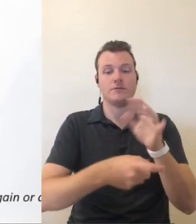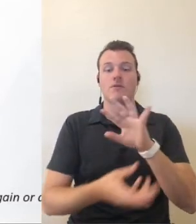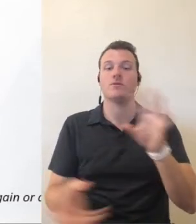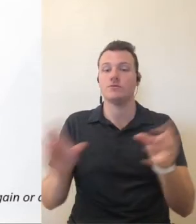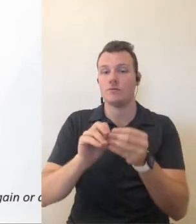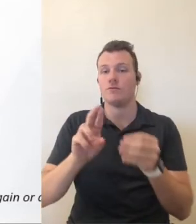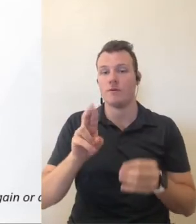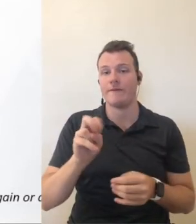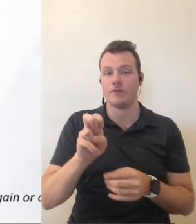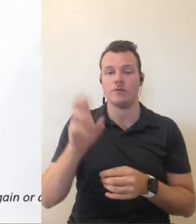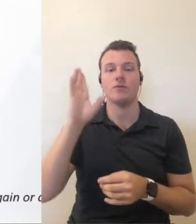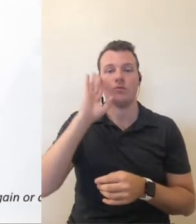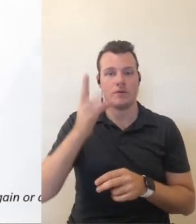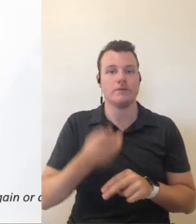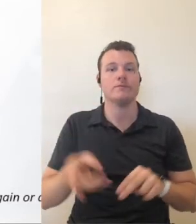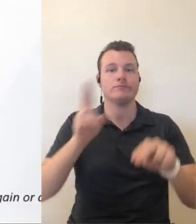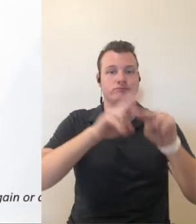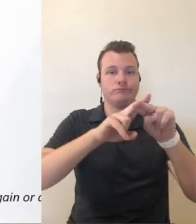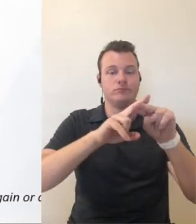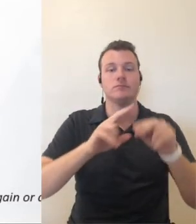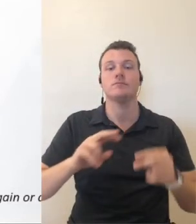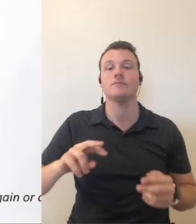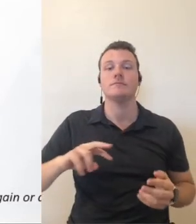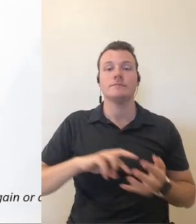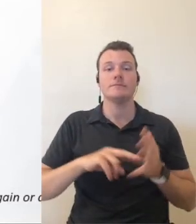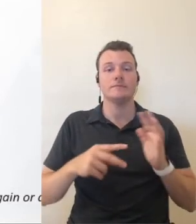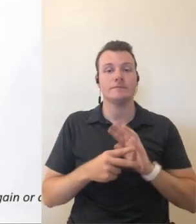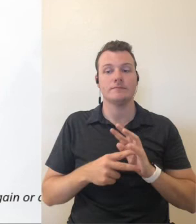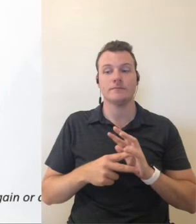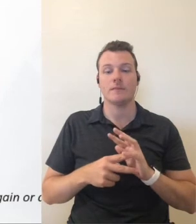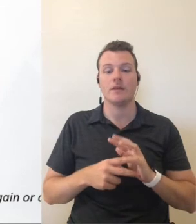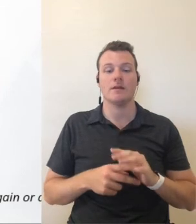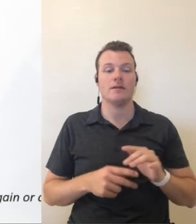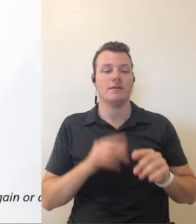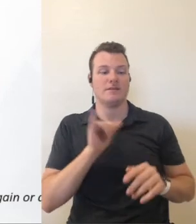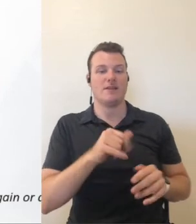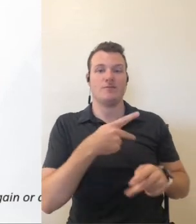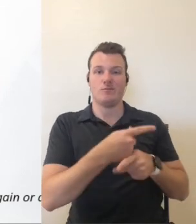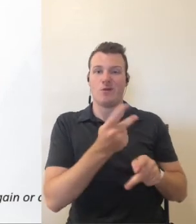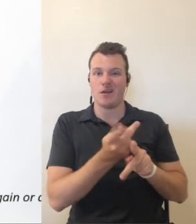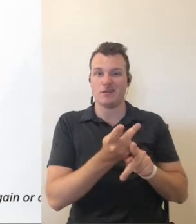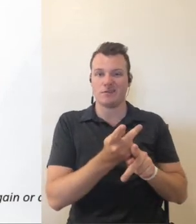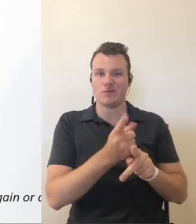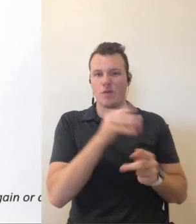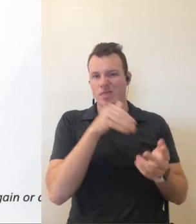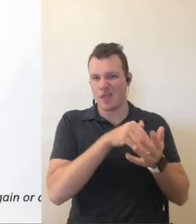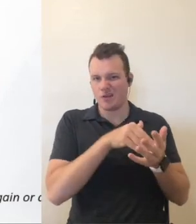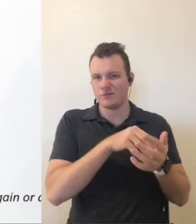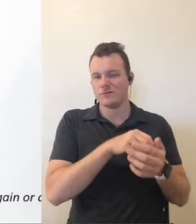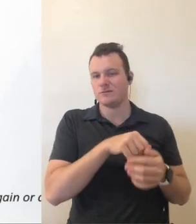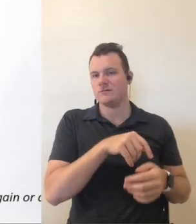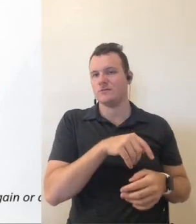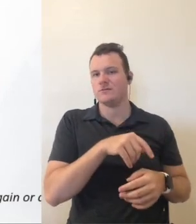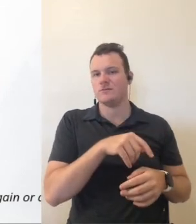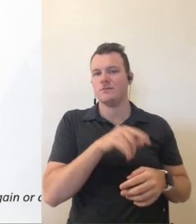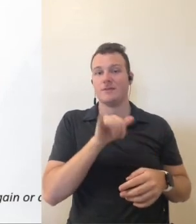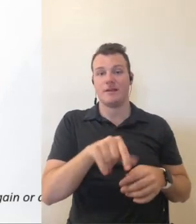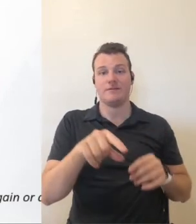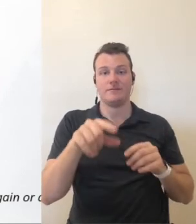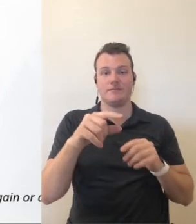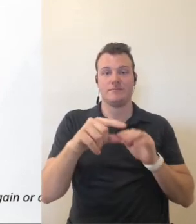revenue increases. So what that means is that my lower end products, right, which is where we had the